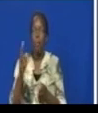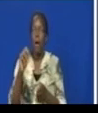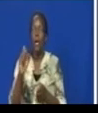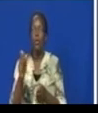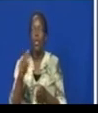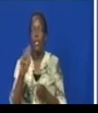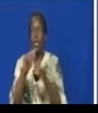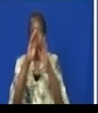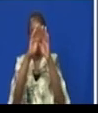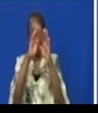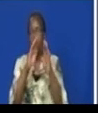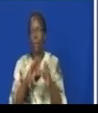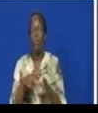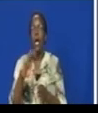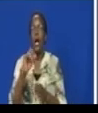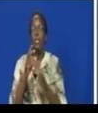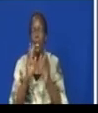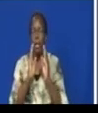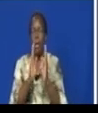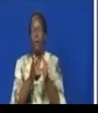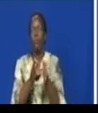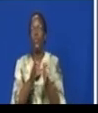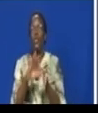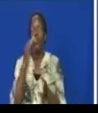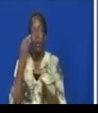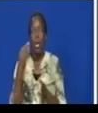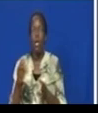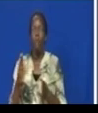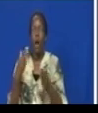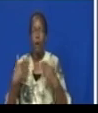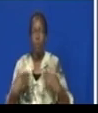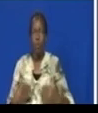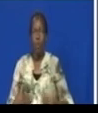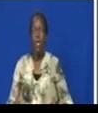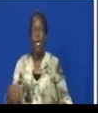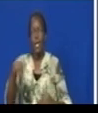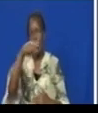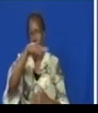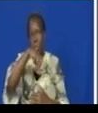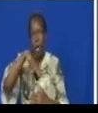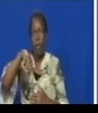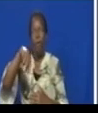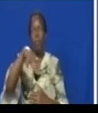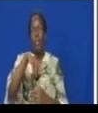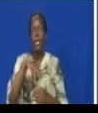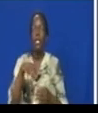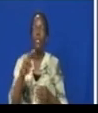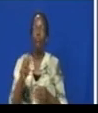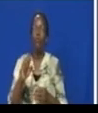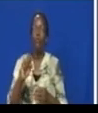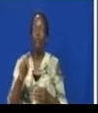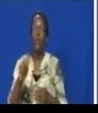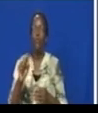as important as direction. So if a body on a circular path is moving with a constant